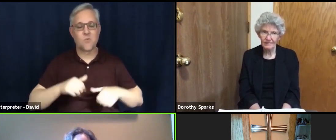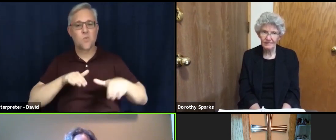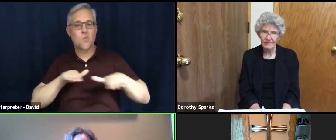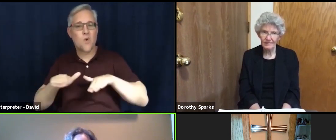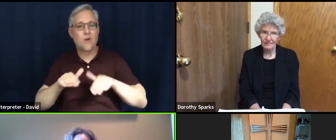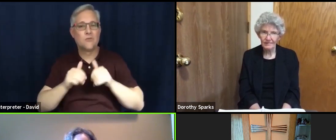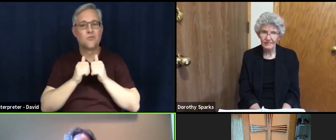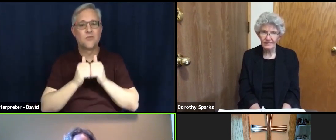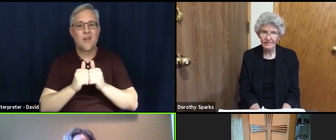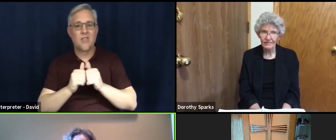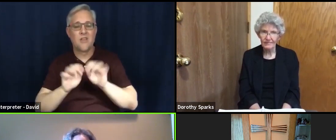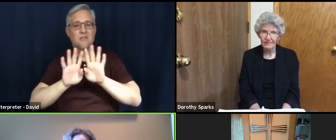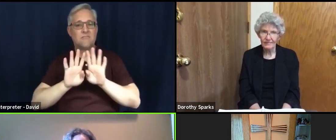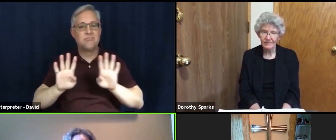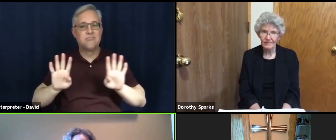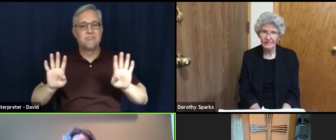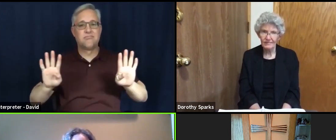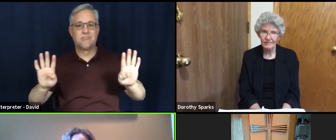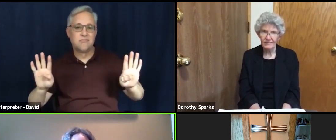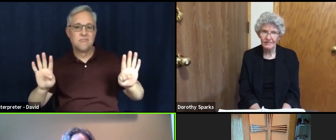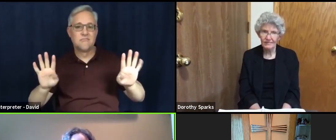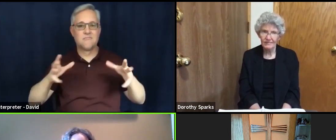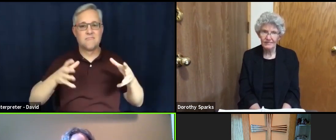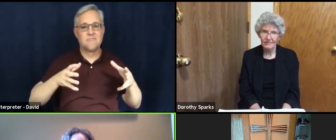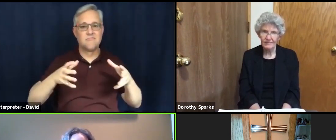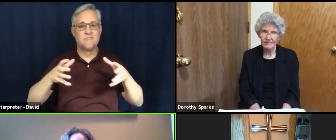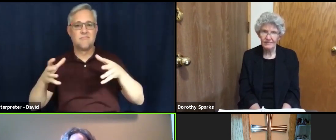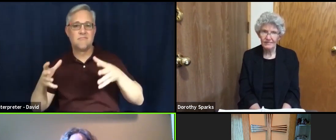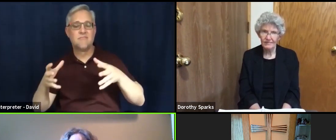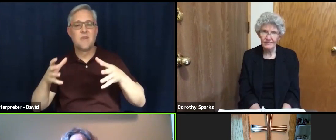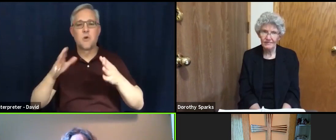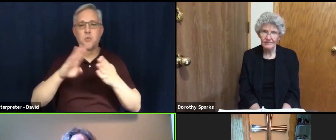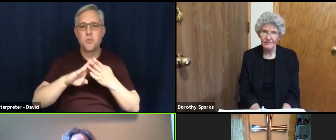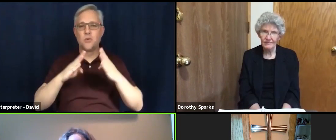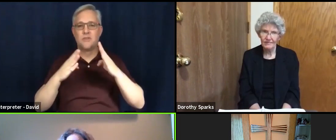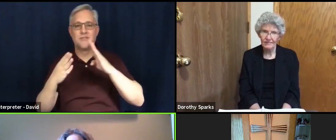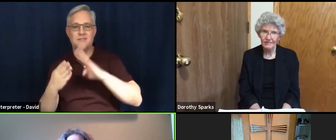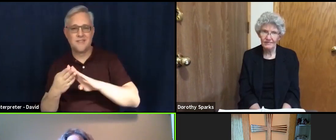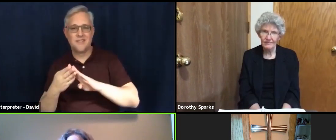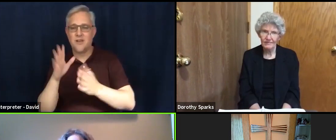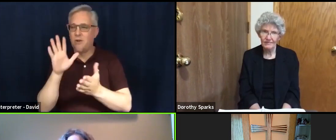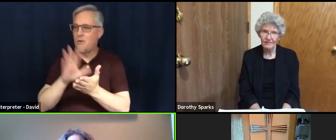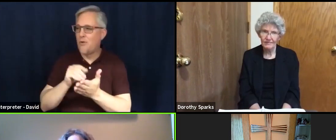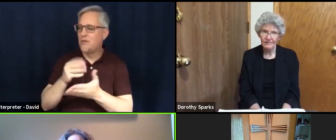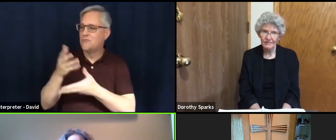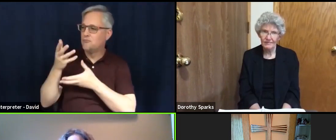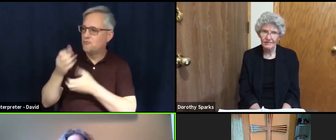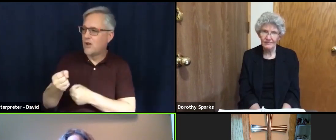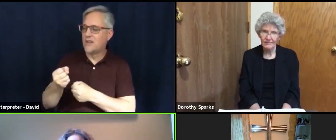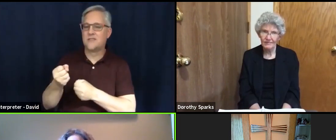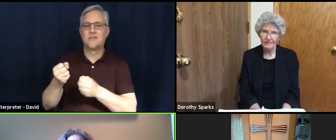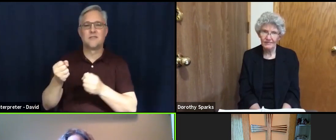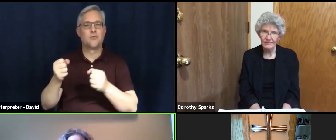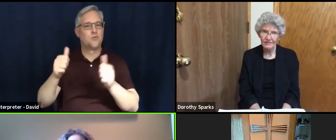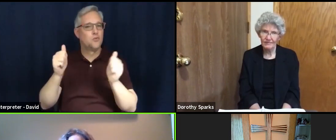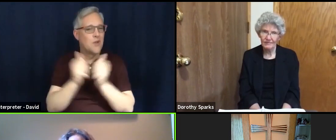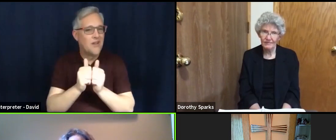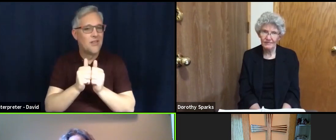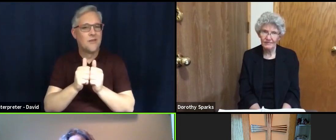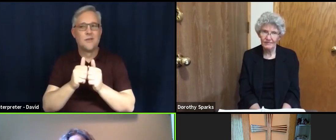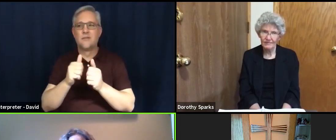learning to trust one another, learning to trust more people to give